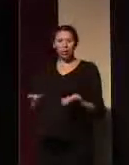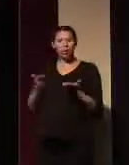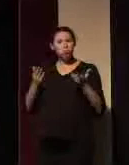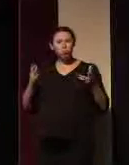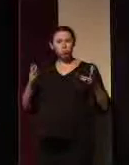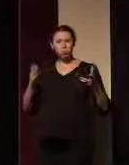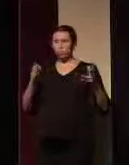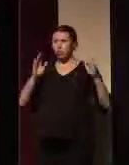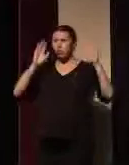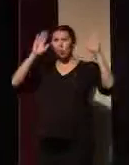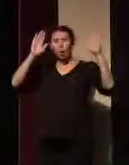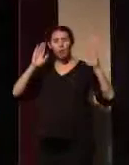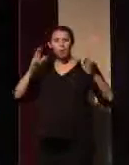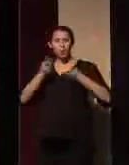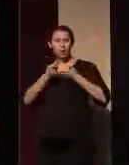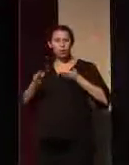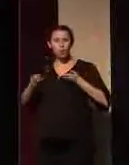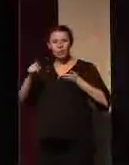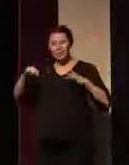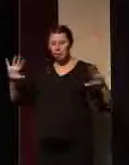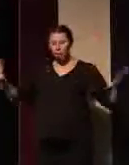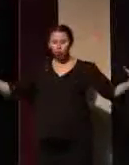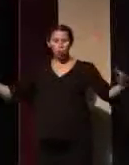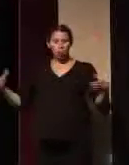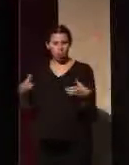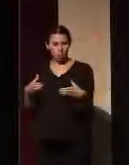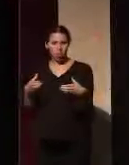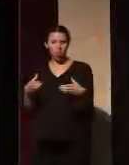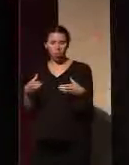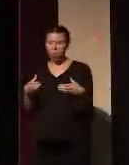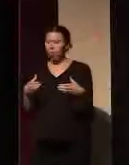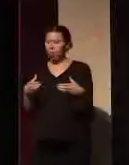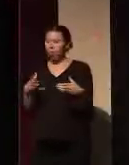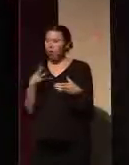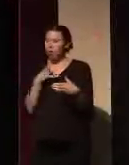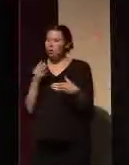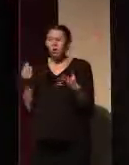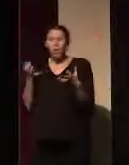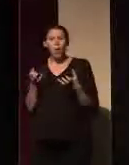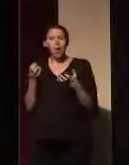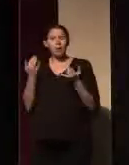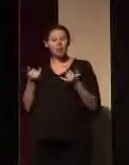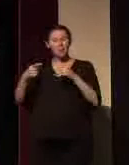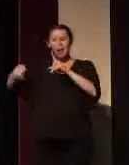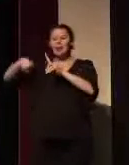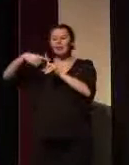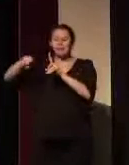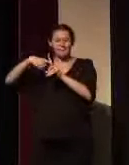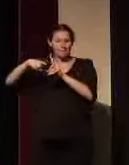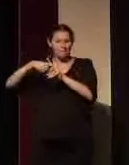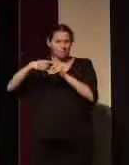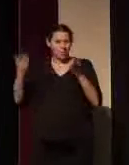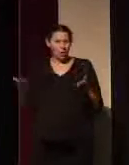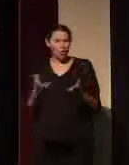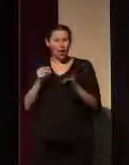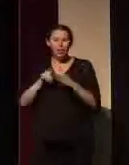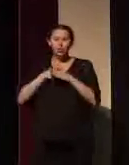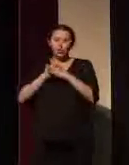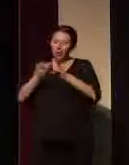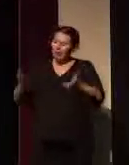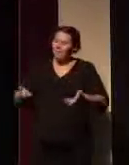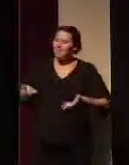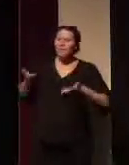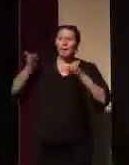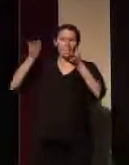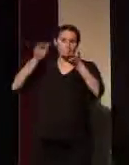that would be my plea, it would be for the positivism that I know can come out of this community to start lifting up all of